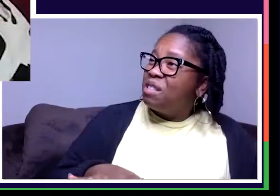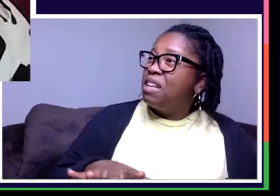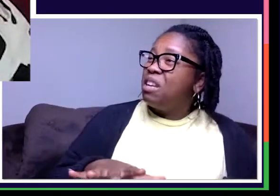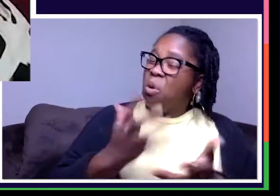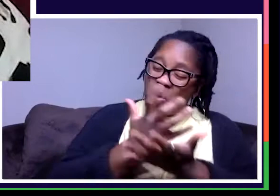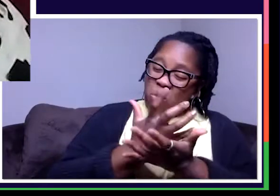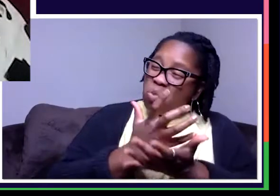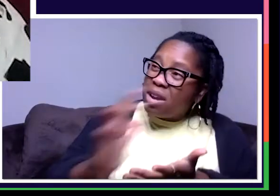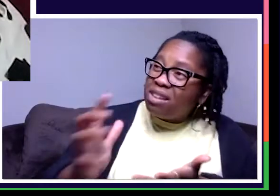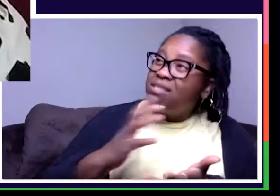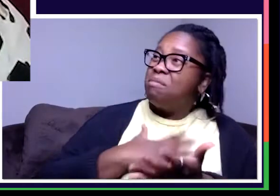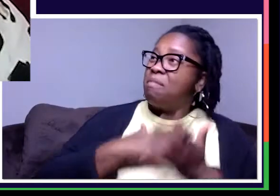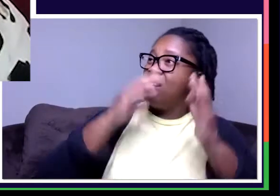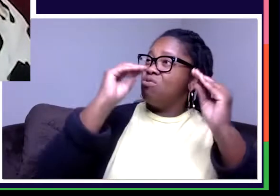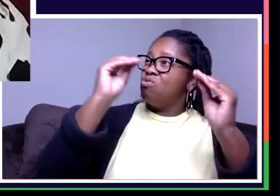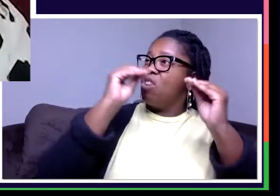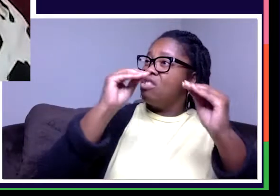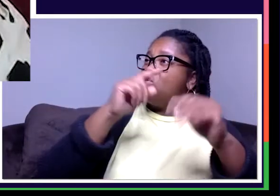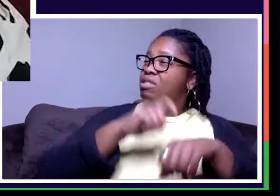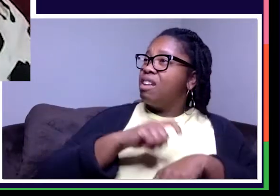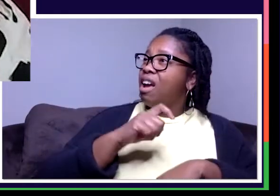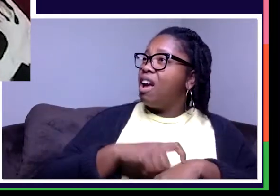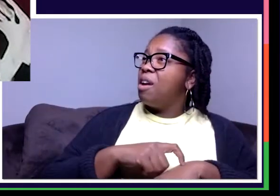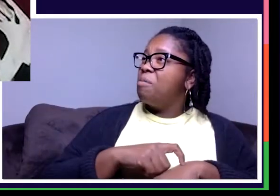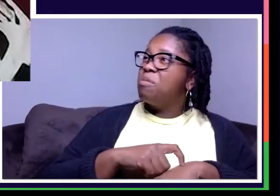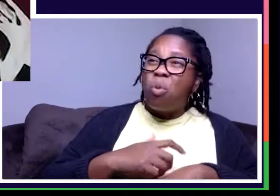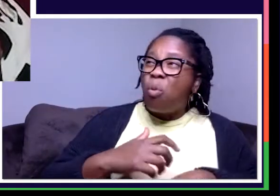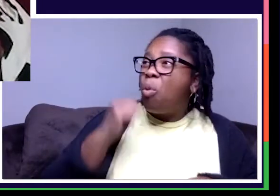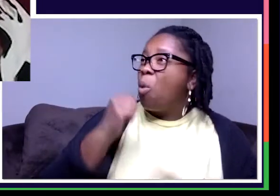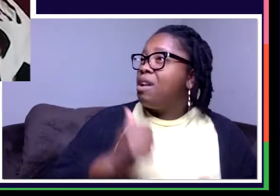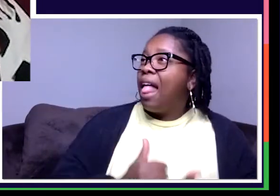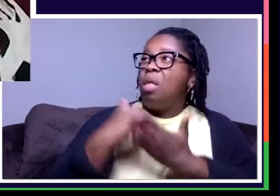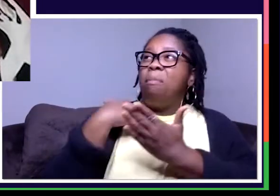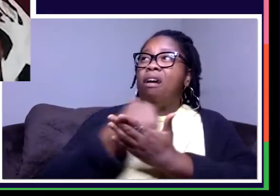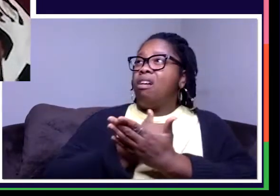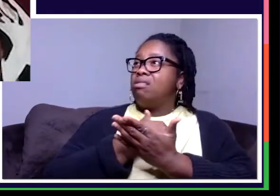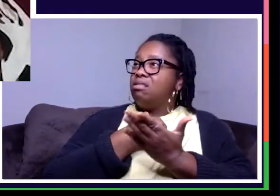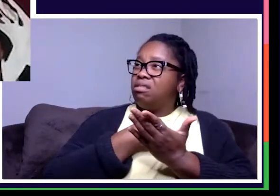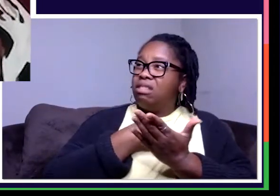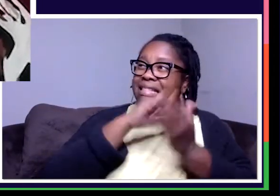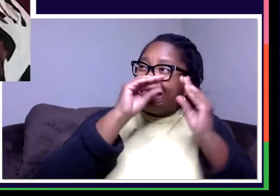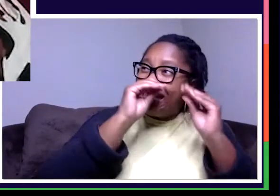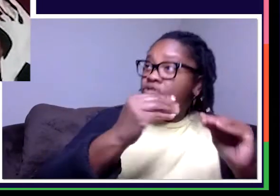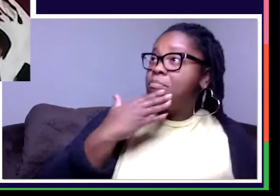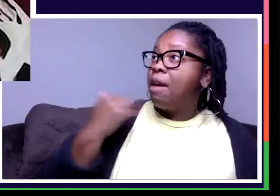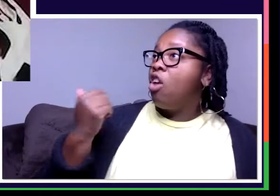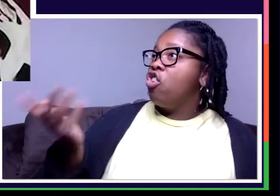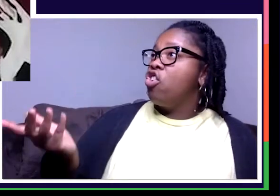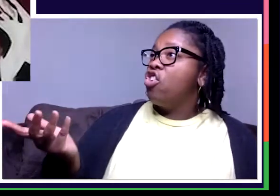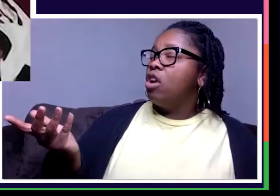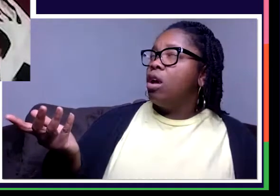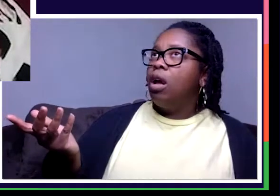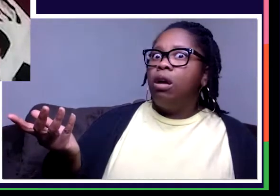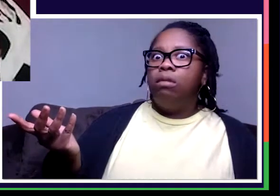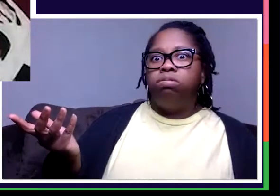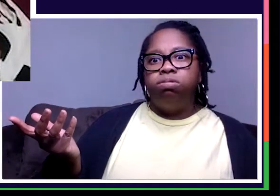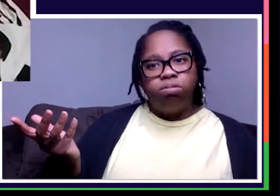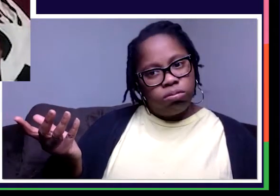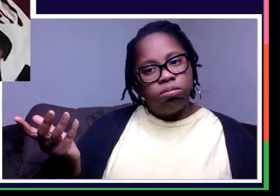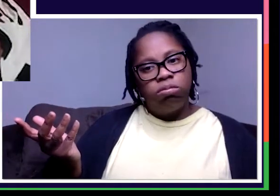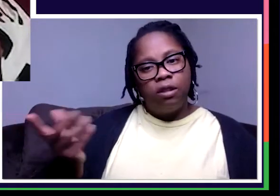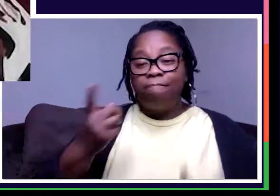assessment that will sap instructional time and that we know won't help us